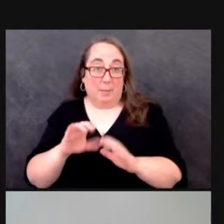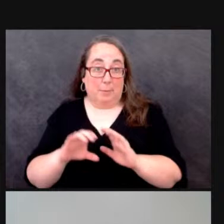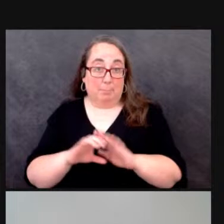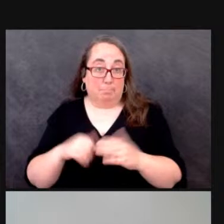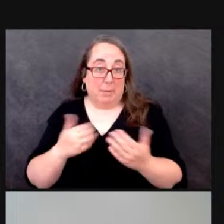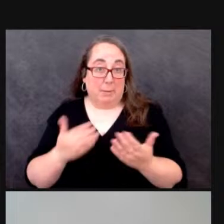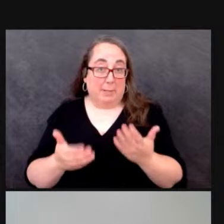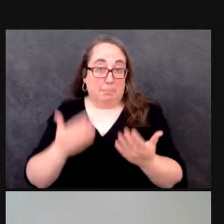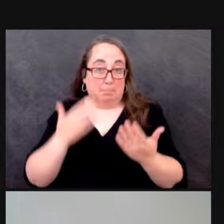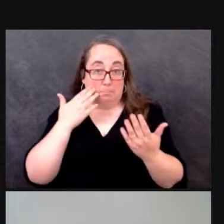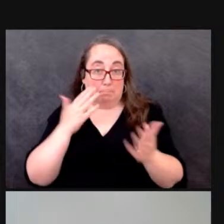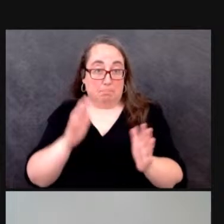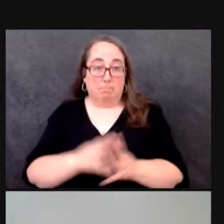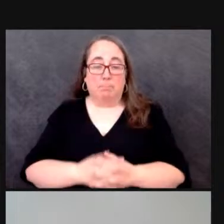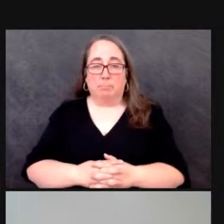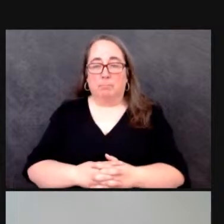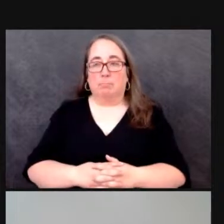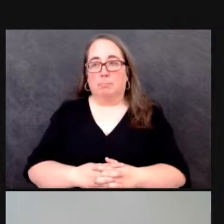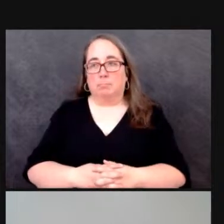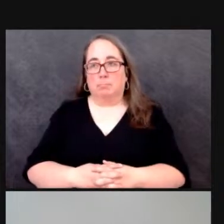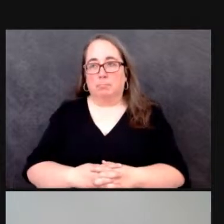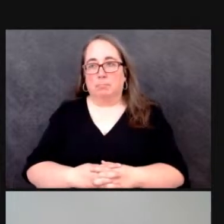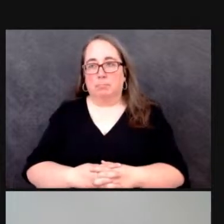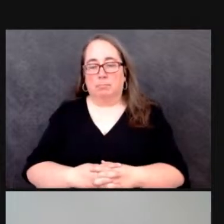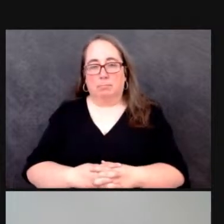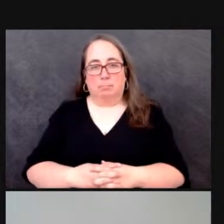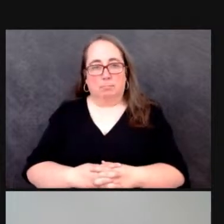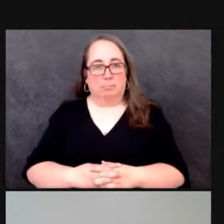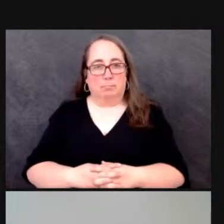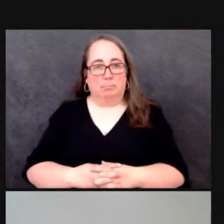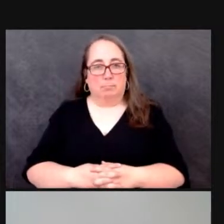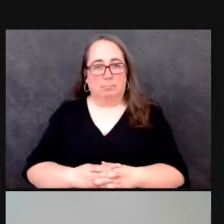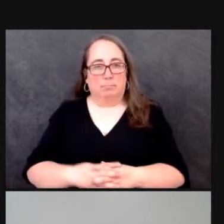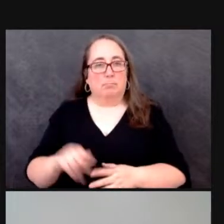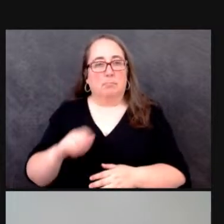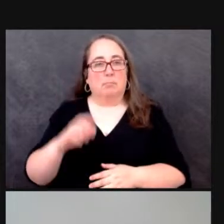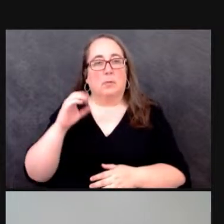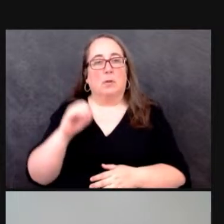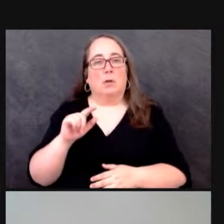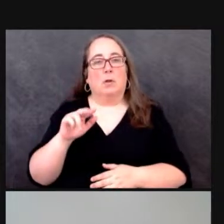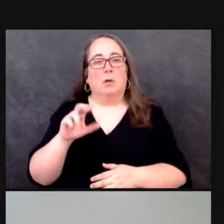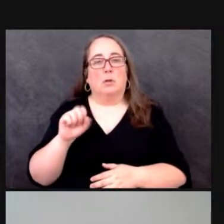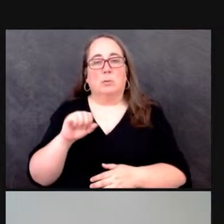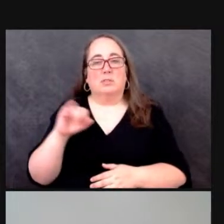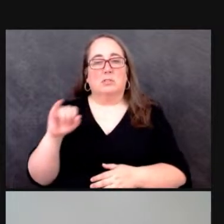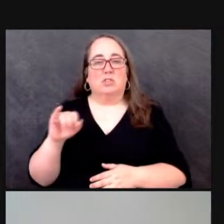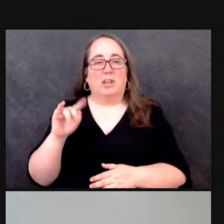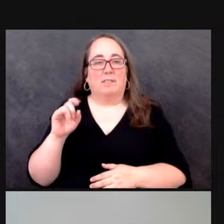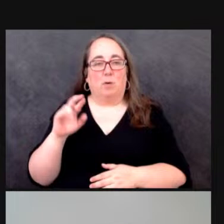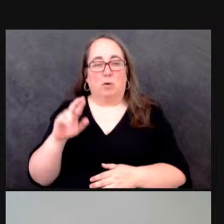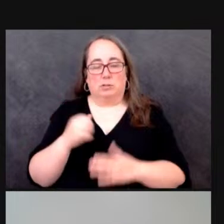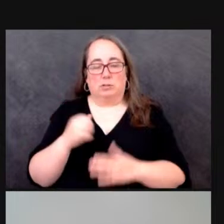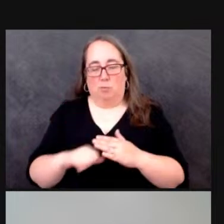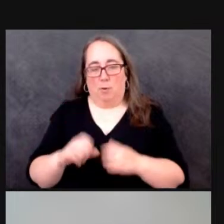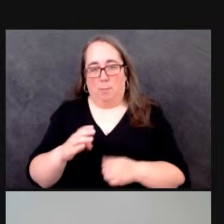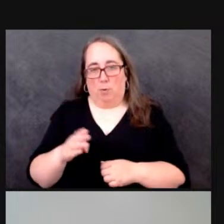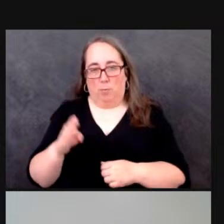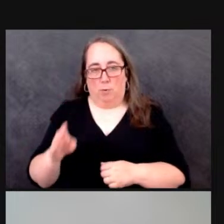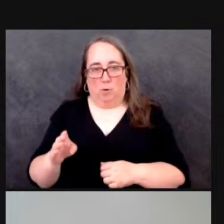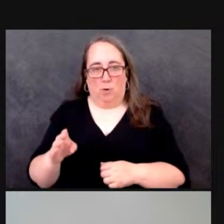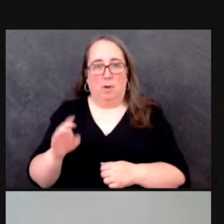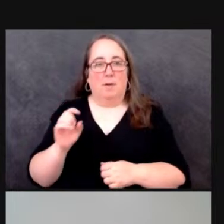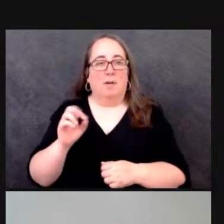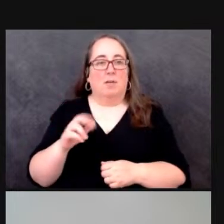photograph. Another craftsman was Louis J. Foister. Born in Baltimore, Foister showed